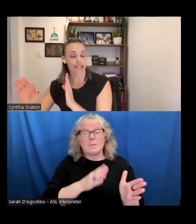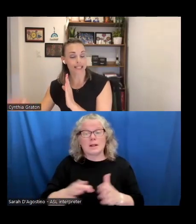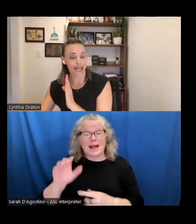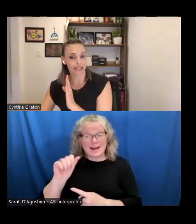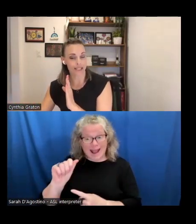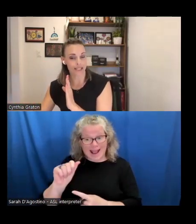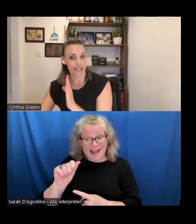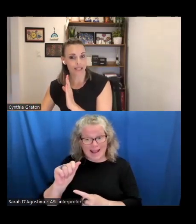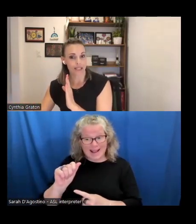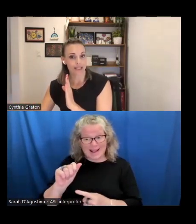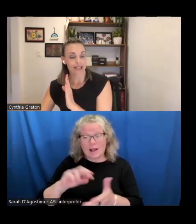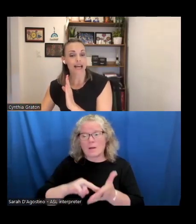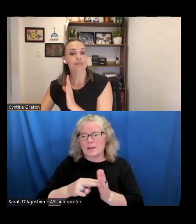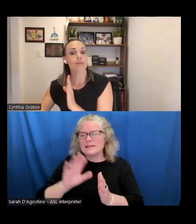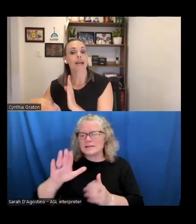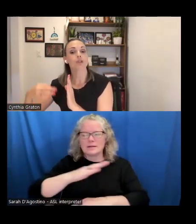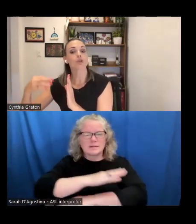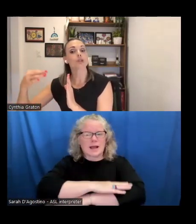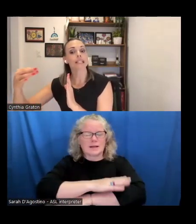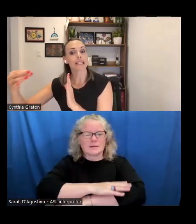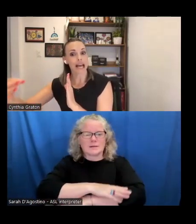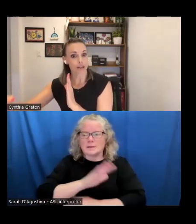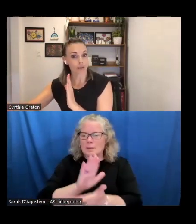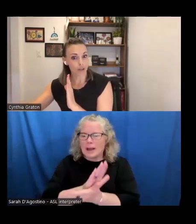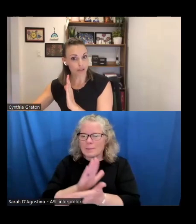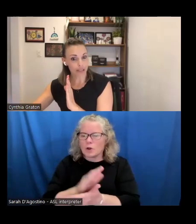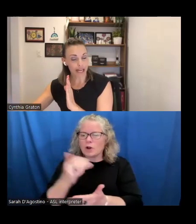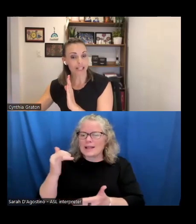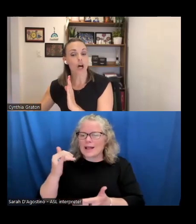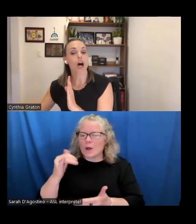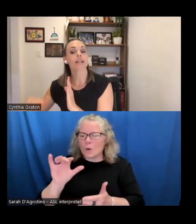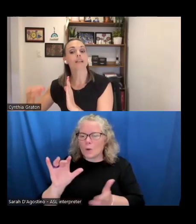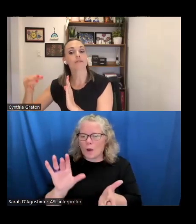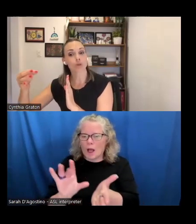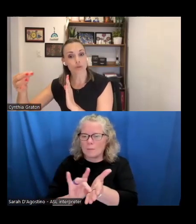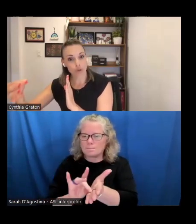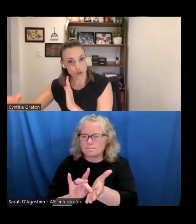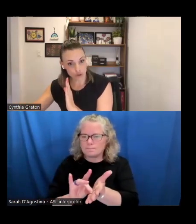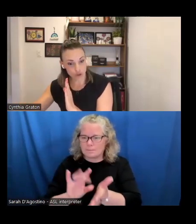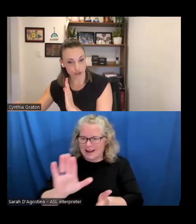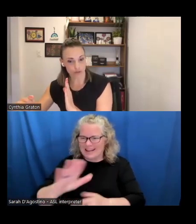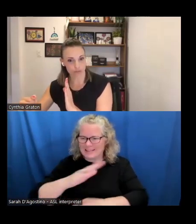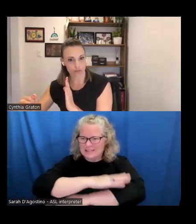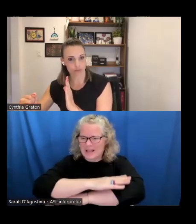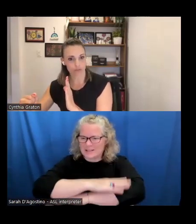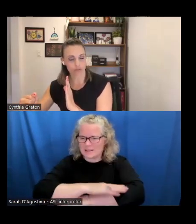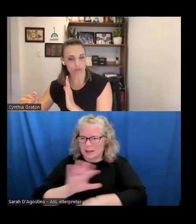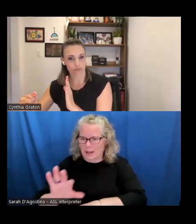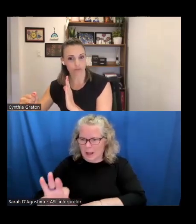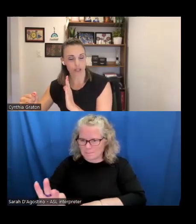on his desk. That's my unilateral and uninformed solution.